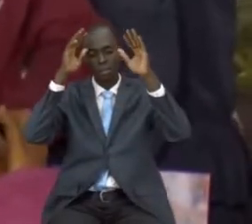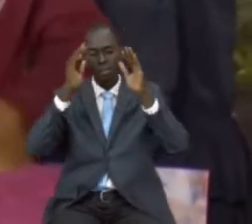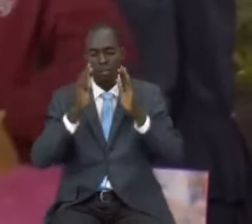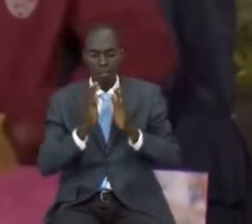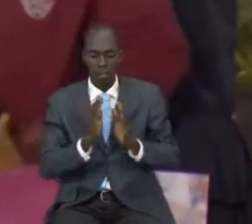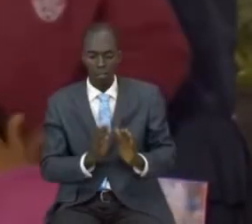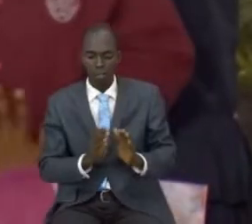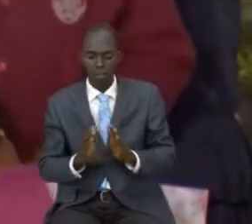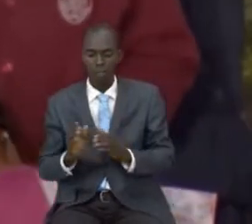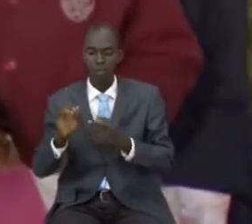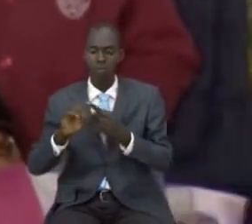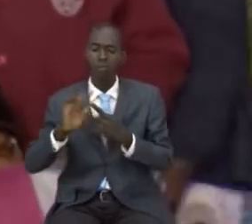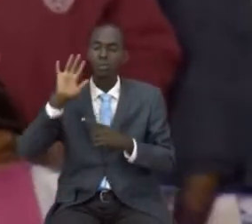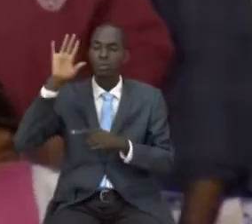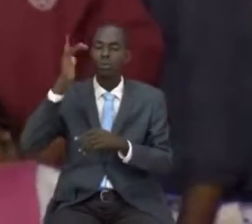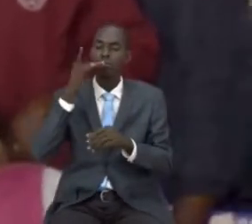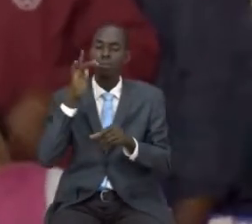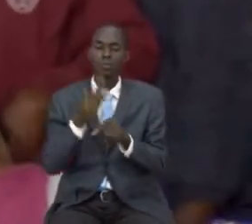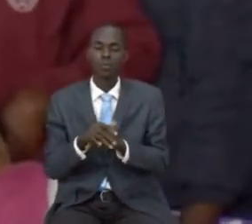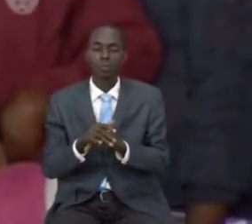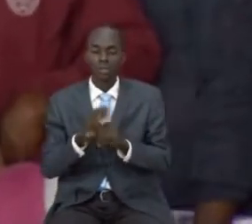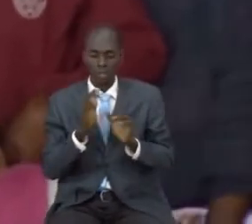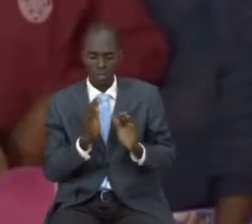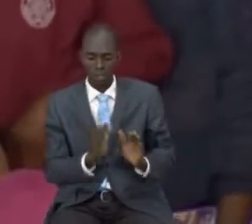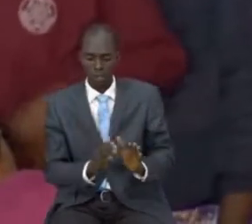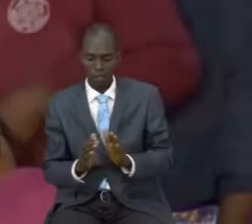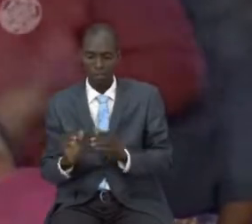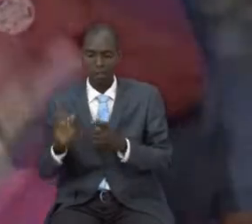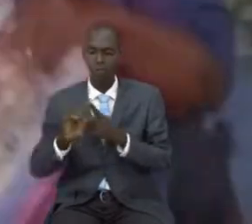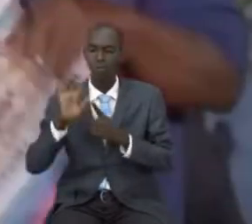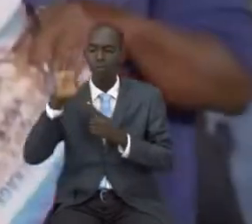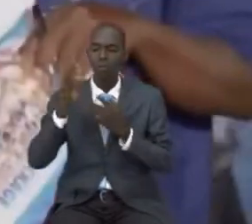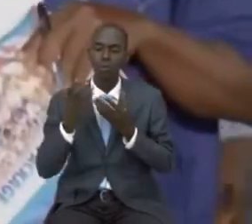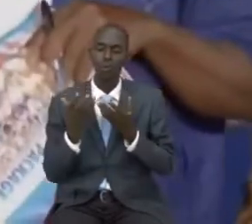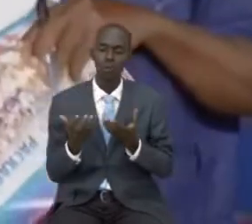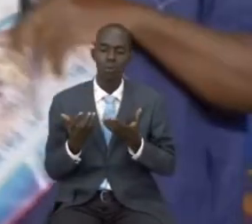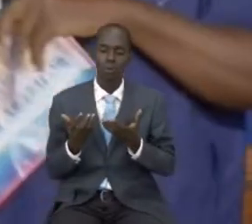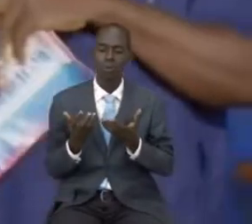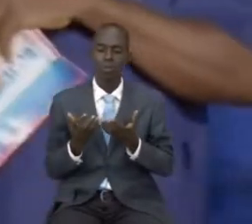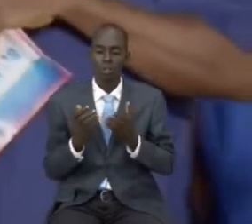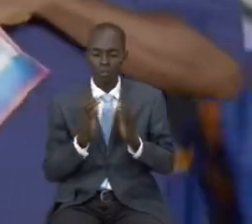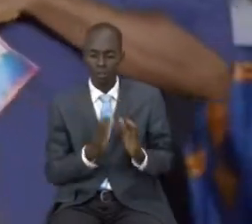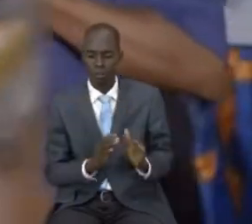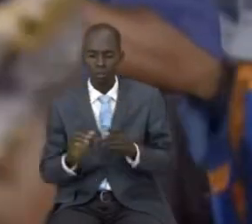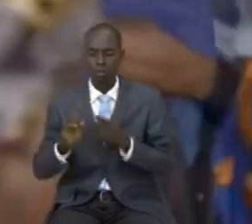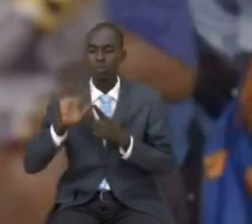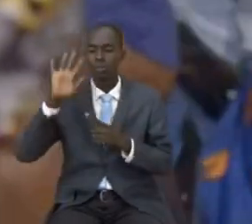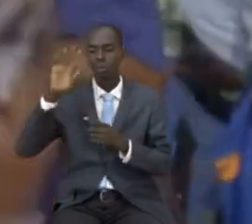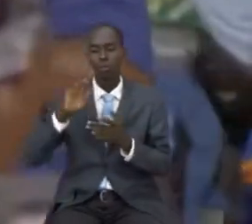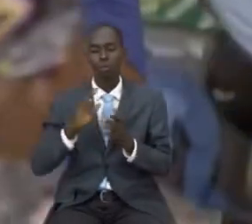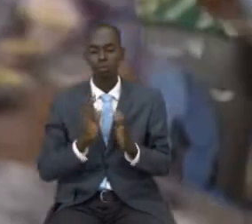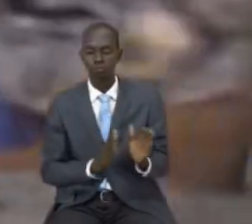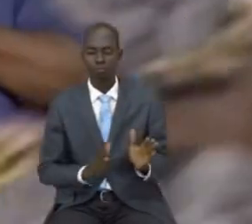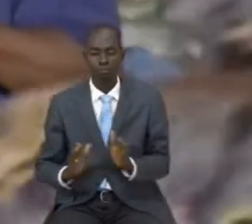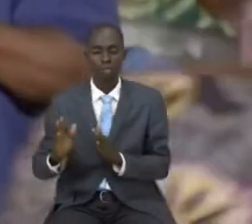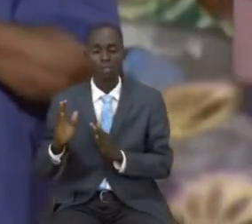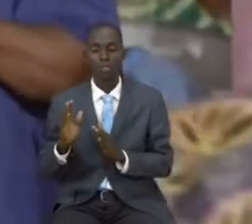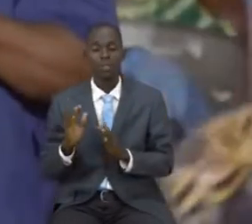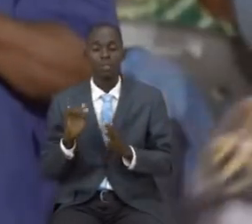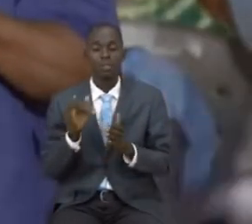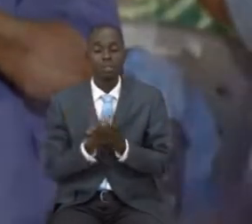your promise, according to your desire, according to your plan, that you don't